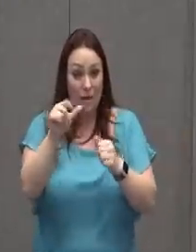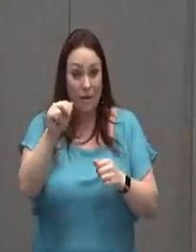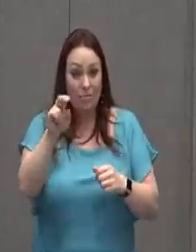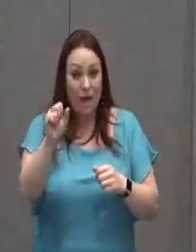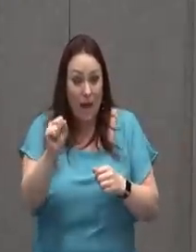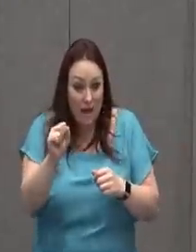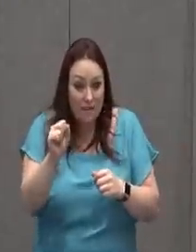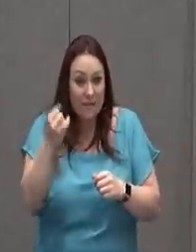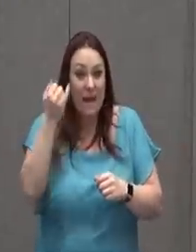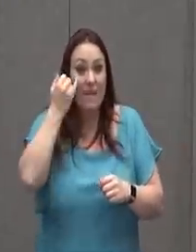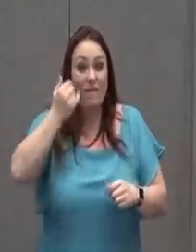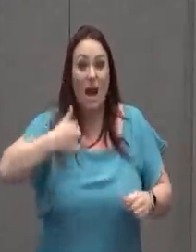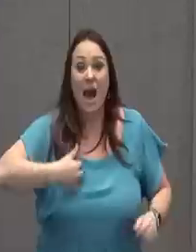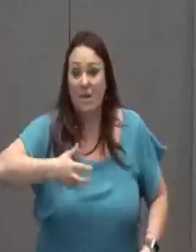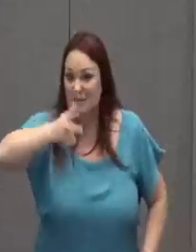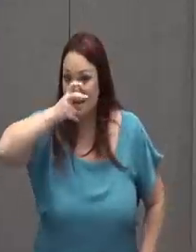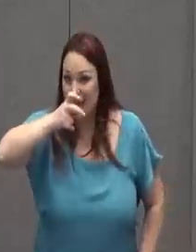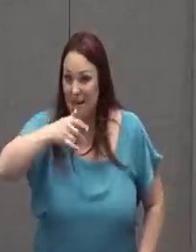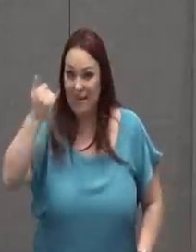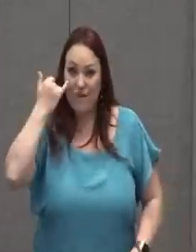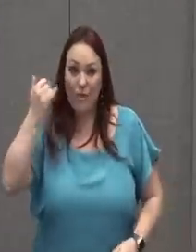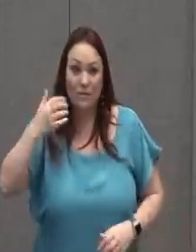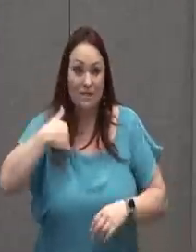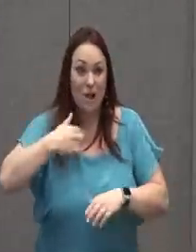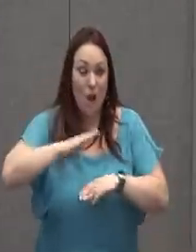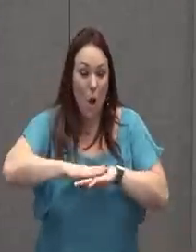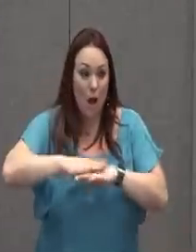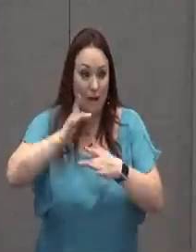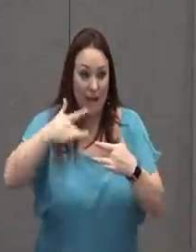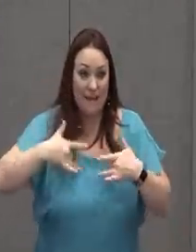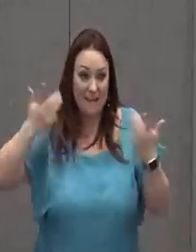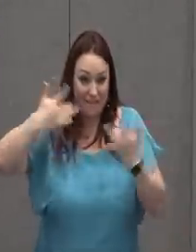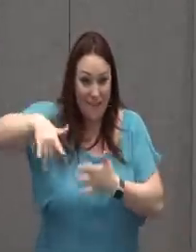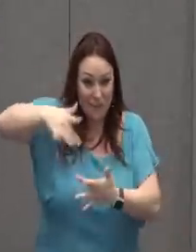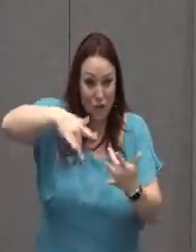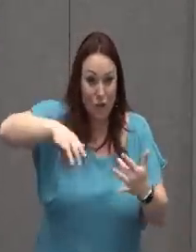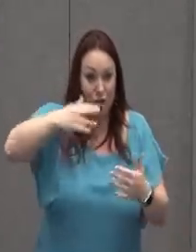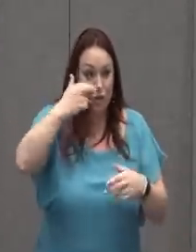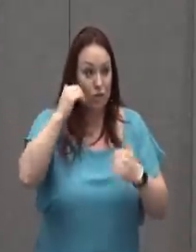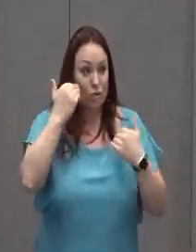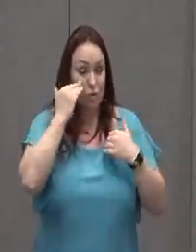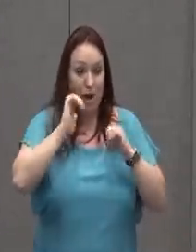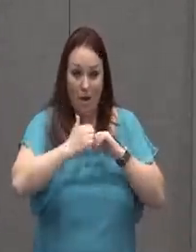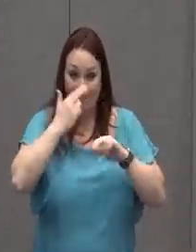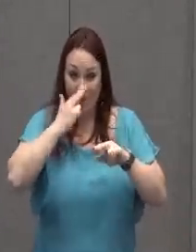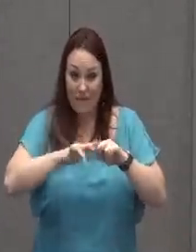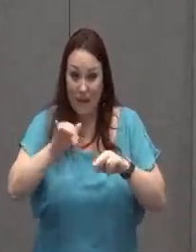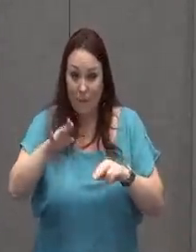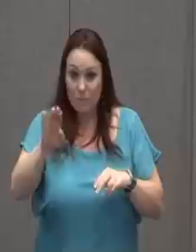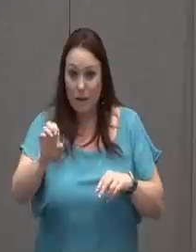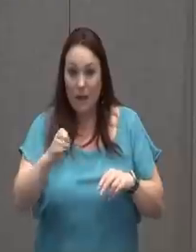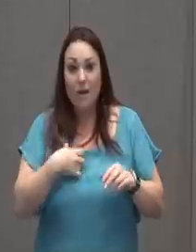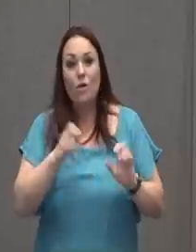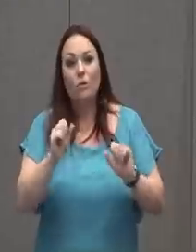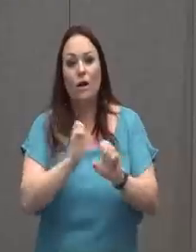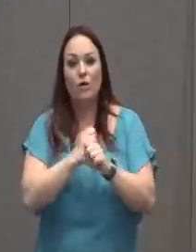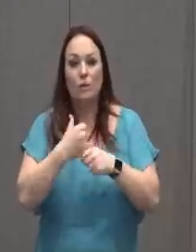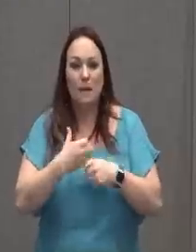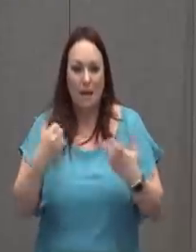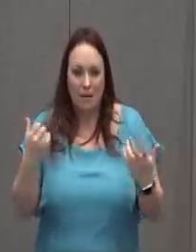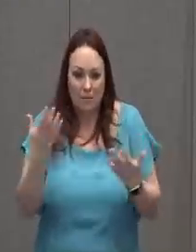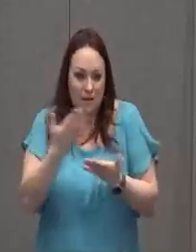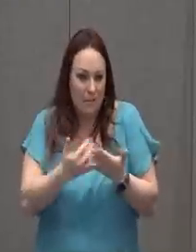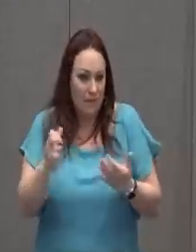what if we were ants, and what if we were on an adventure? Oh, that would be cool. Do you know how fun that would be? We could make something like a STEM